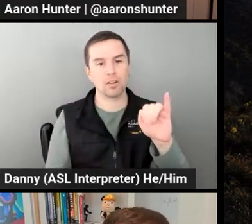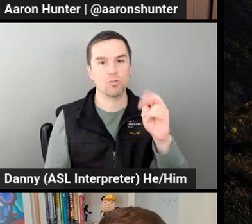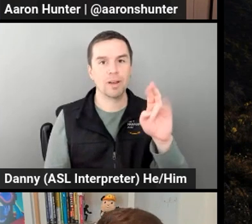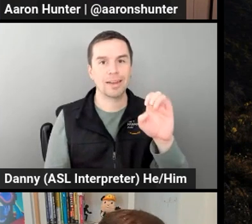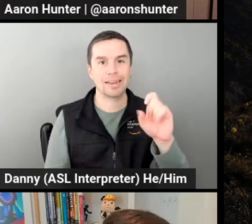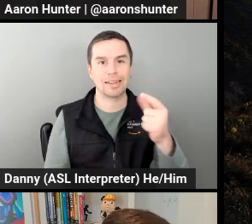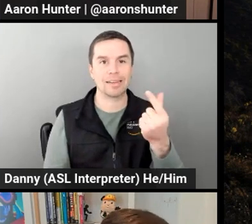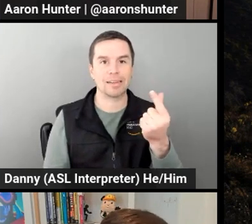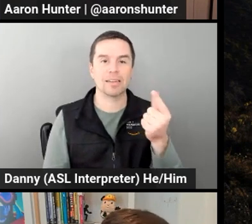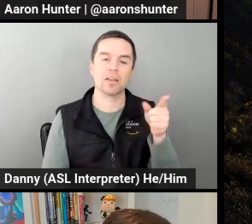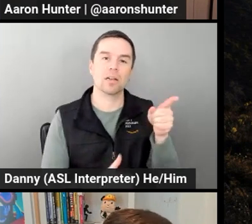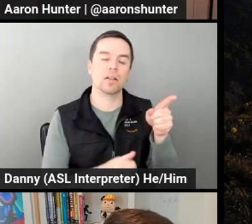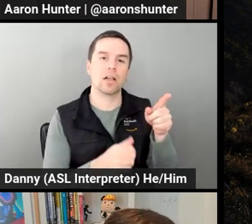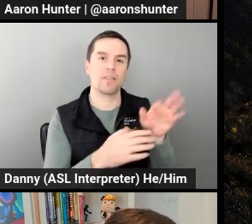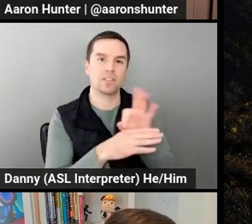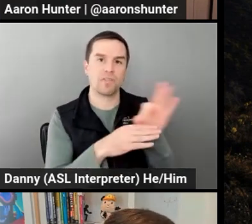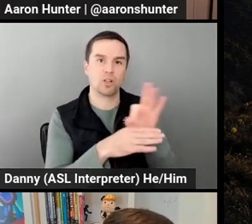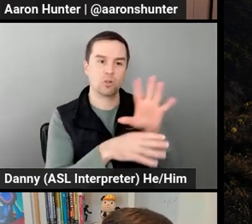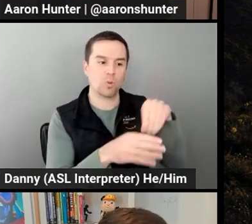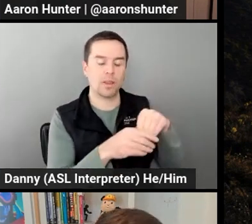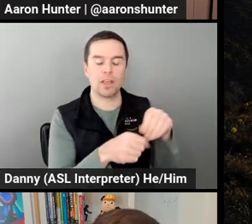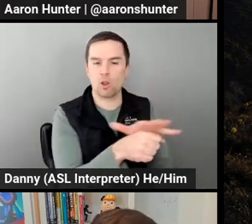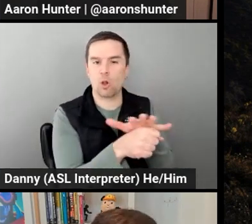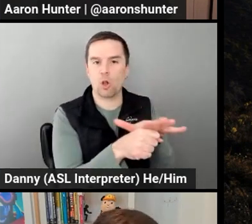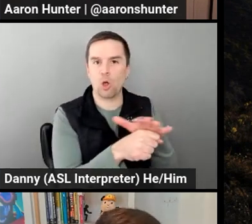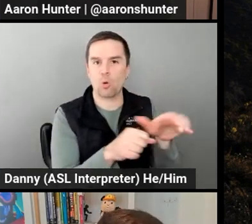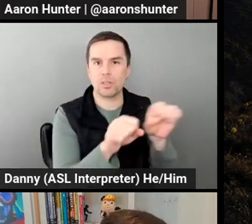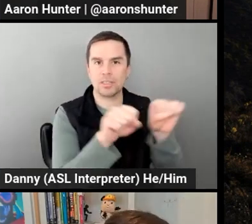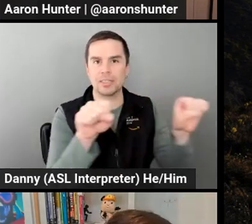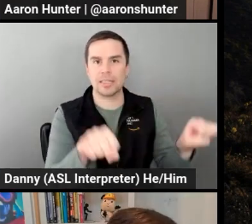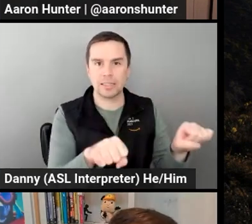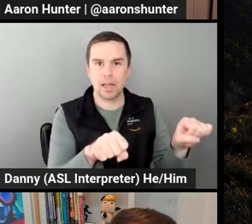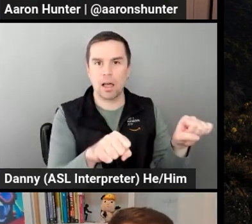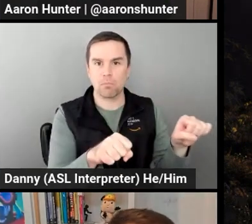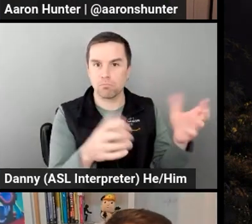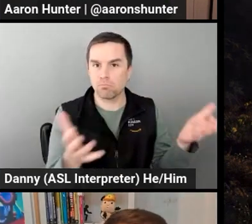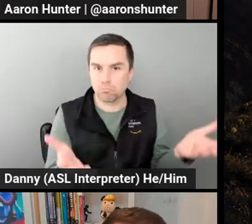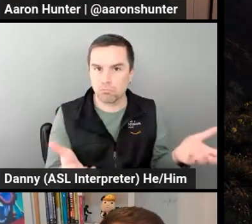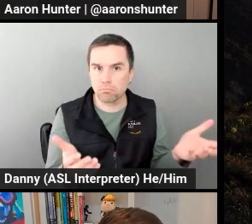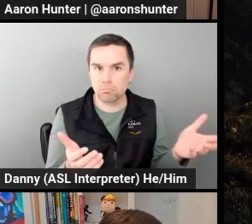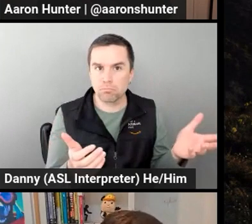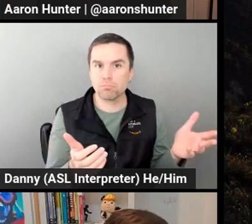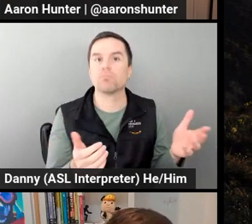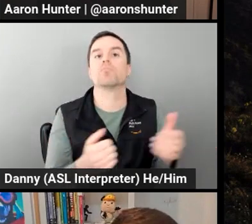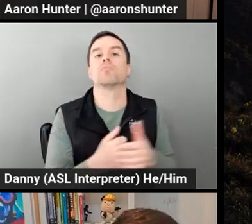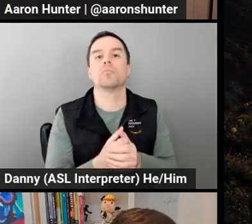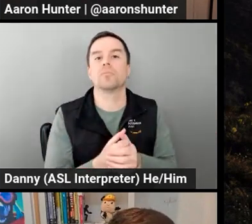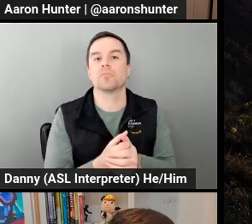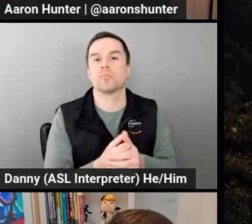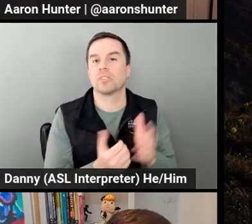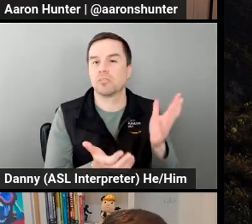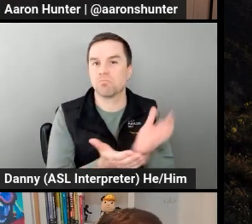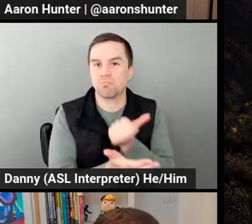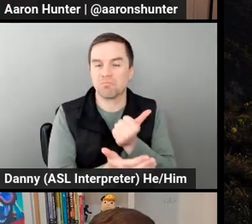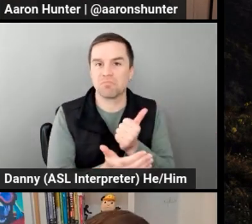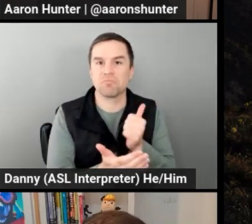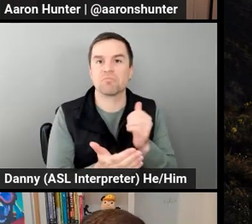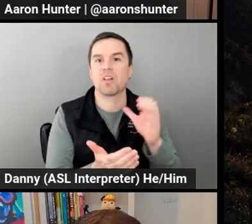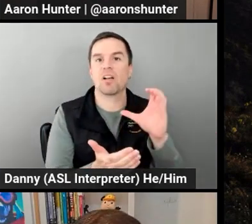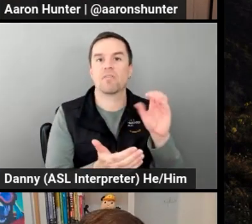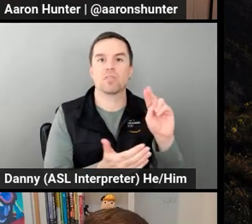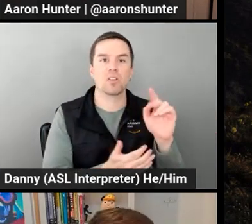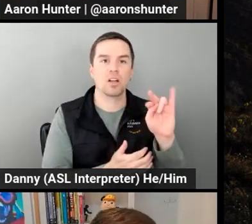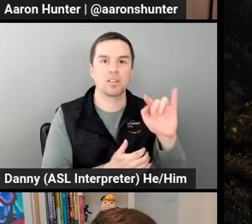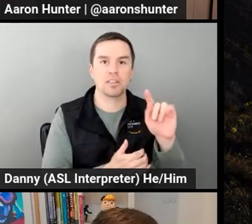system, taking advantage of a Cognito user pull. And I didn't have to spend any time figuring out, how do I get a basic authorizer wired up? How do I get a